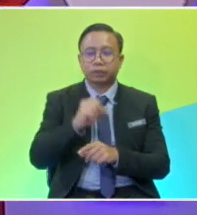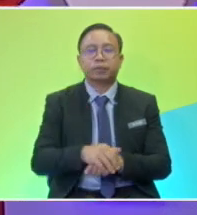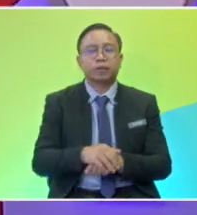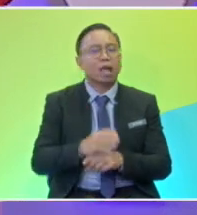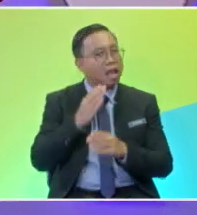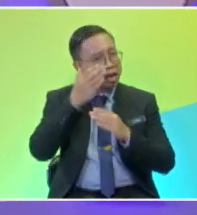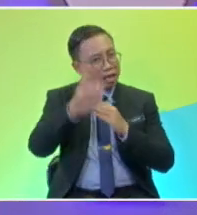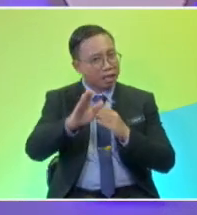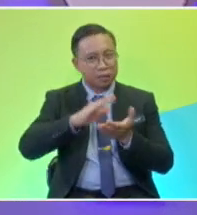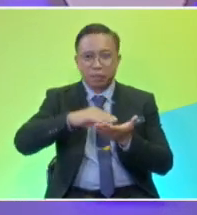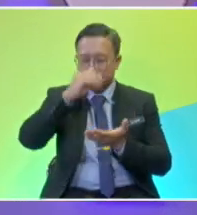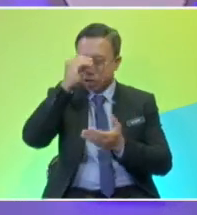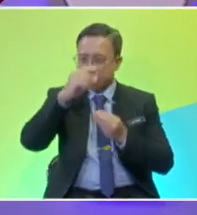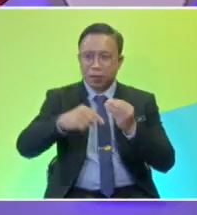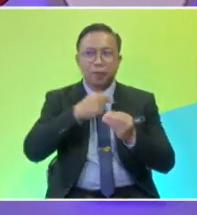about,